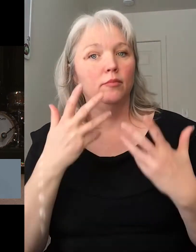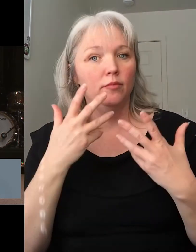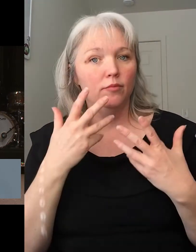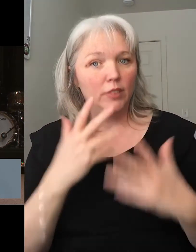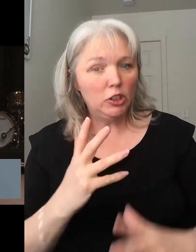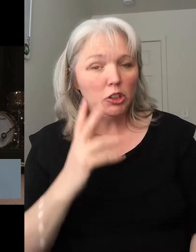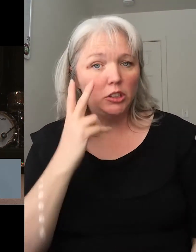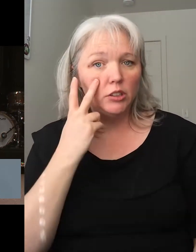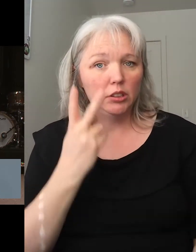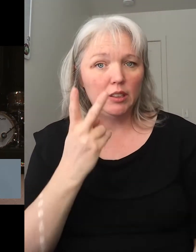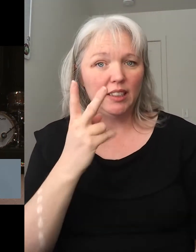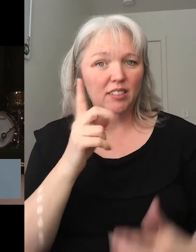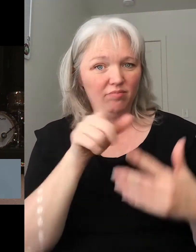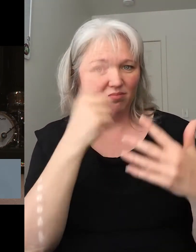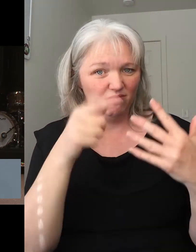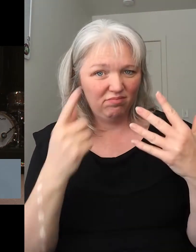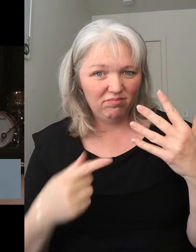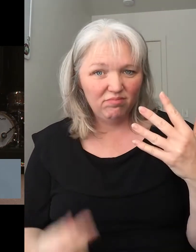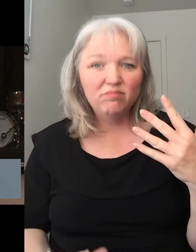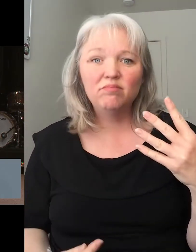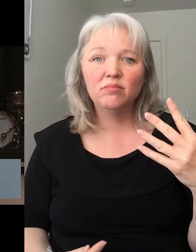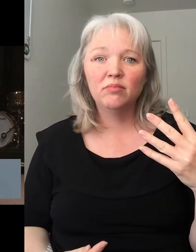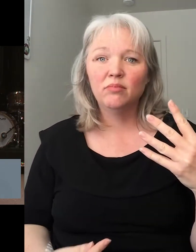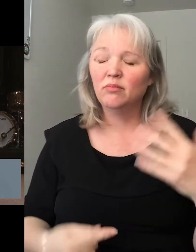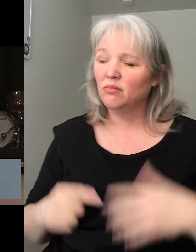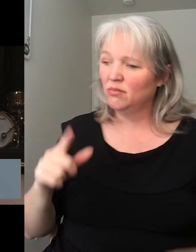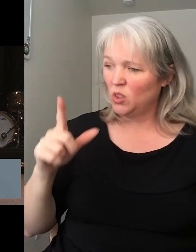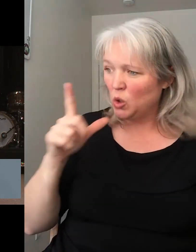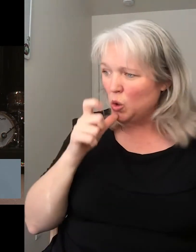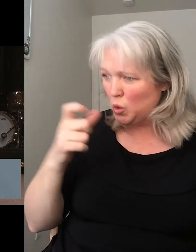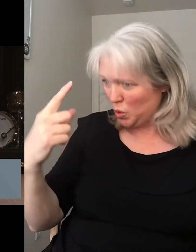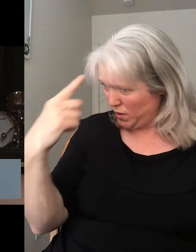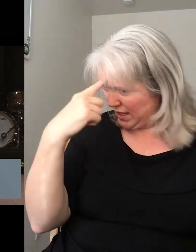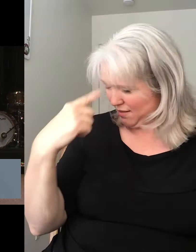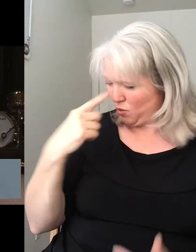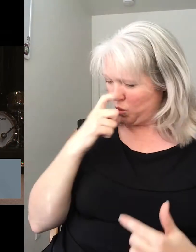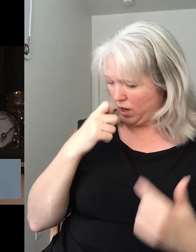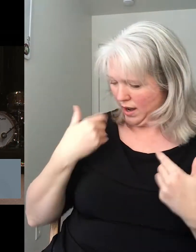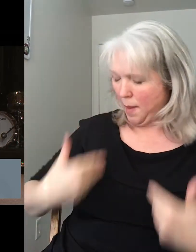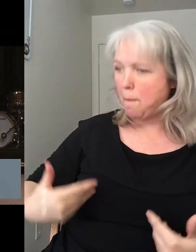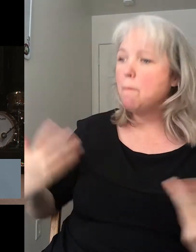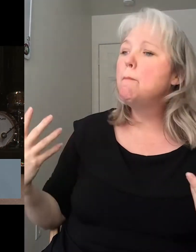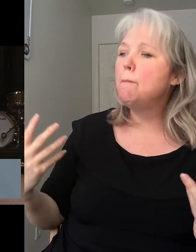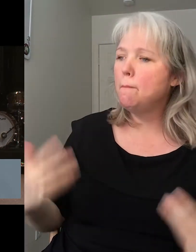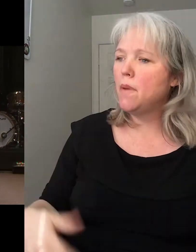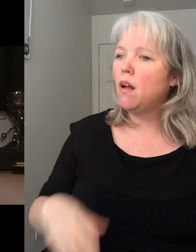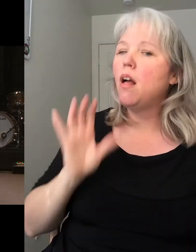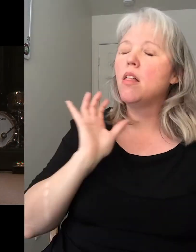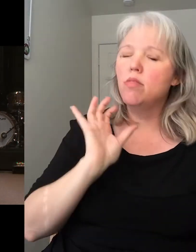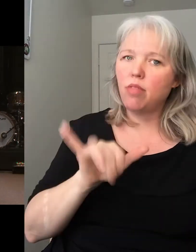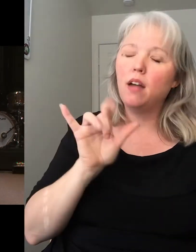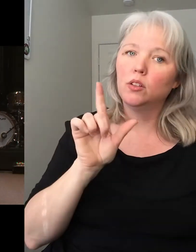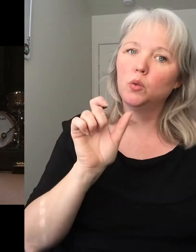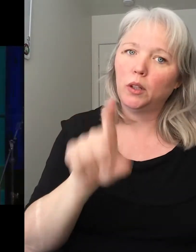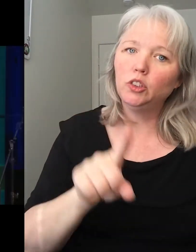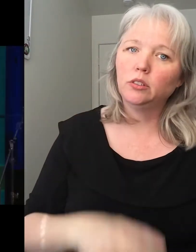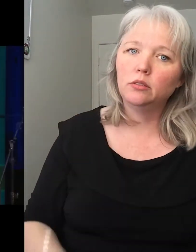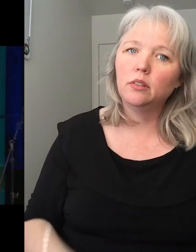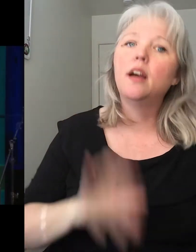After what you've seen, who do you say that I am?" That's the